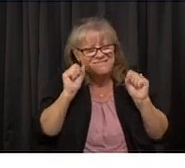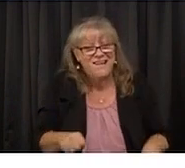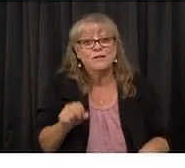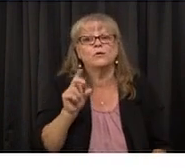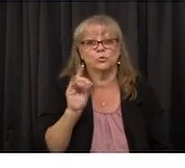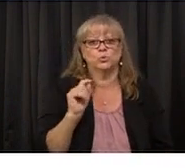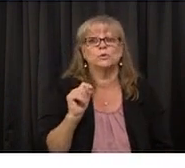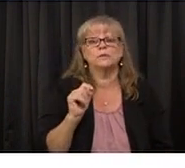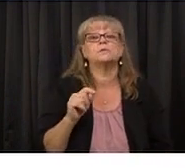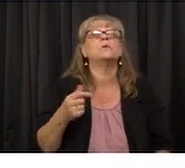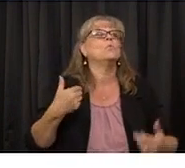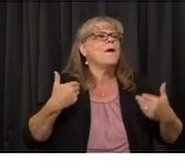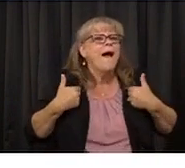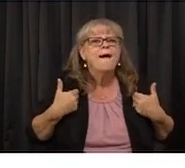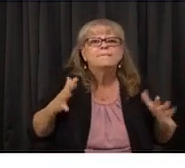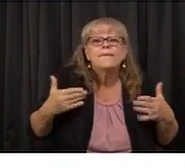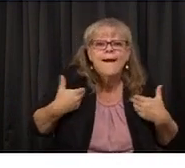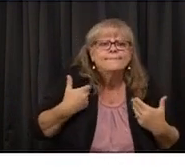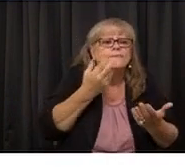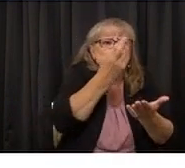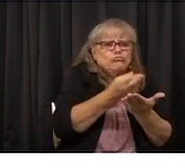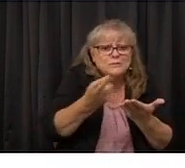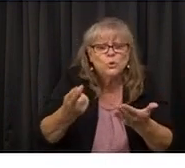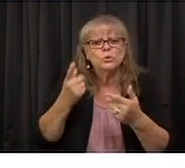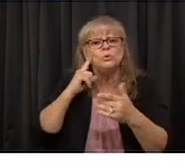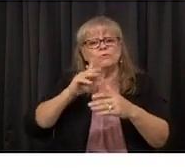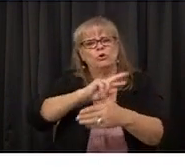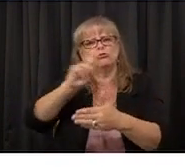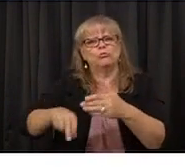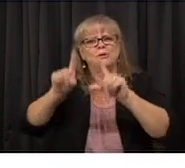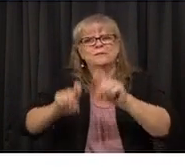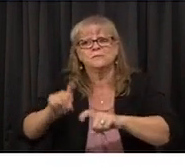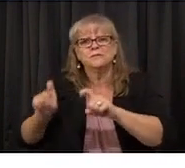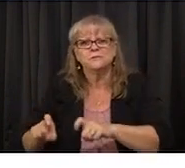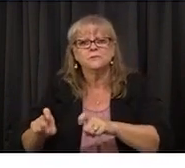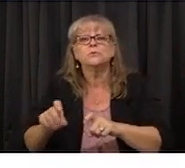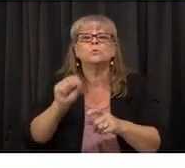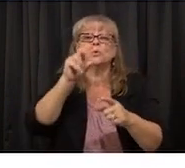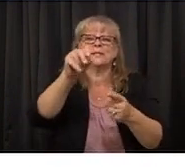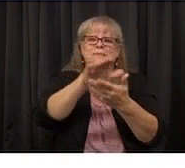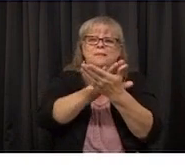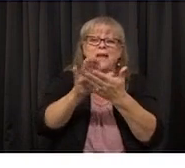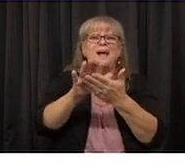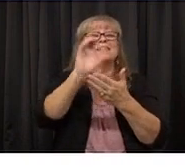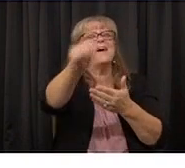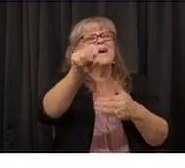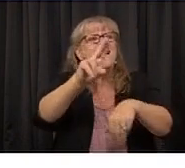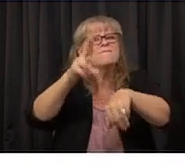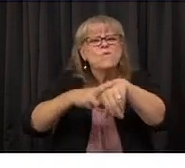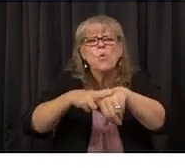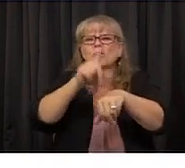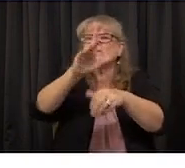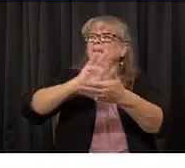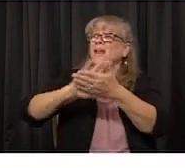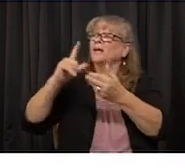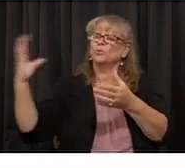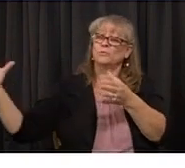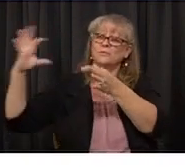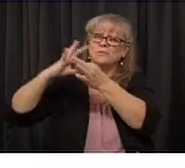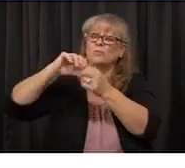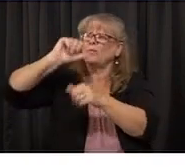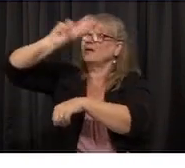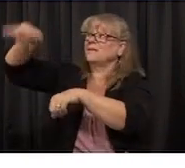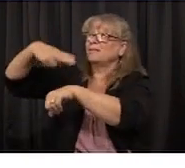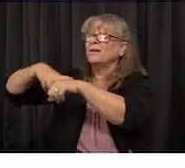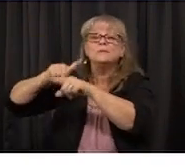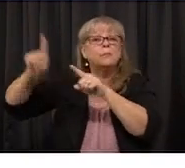resources to do it. And while it would have been nice to have a national coordinated strategy, we ain't going to wait for it. And as a